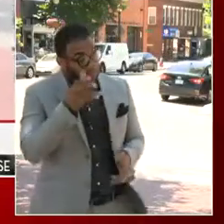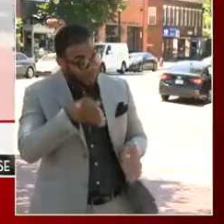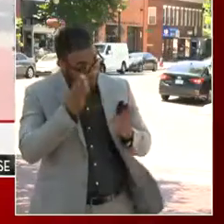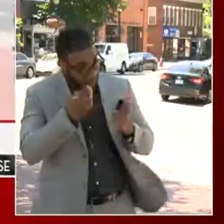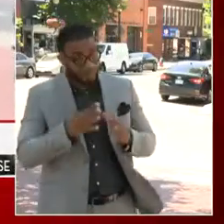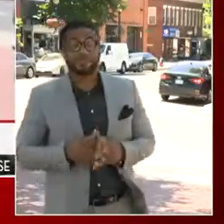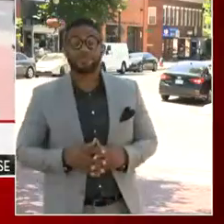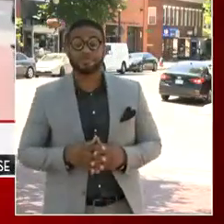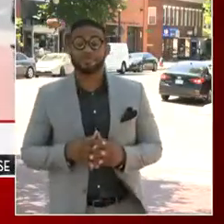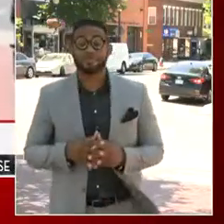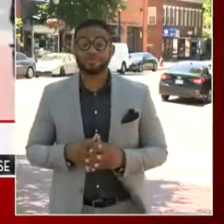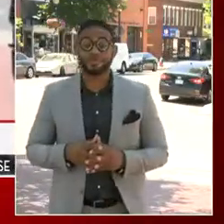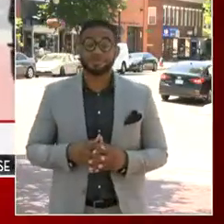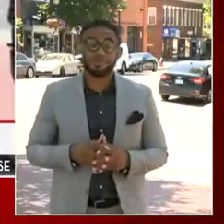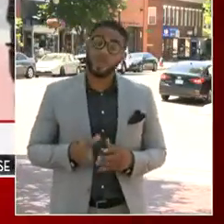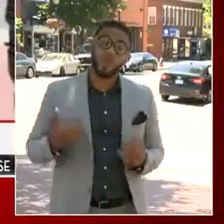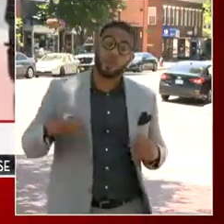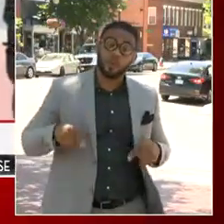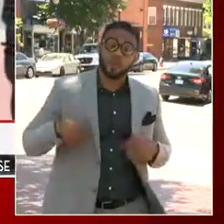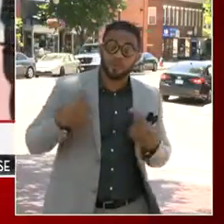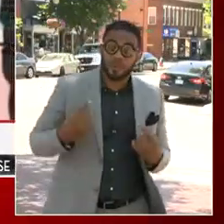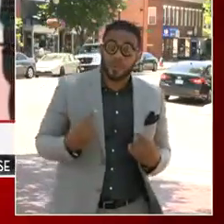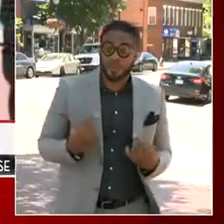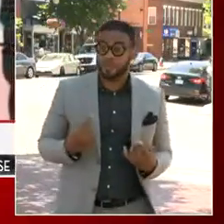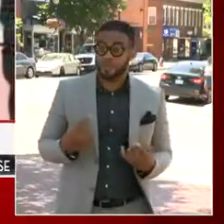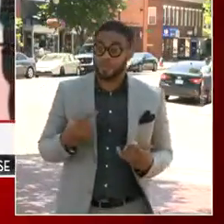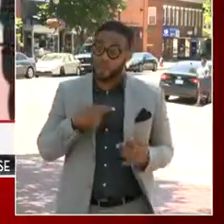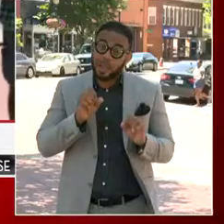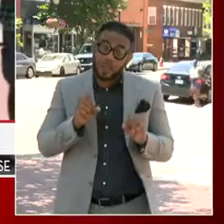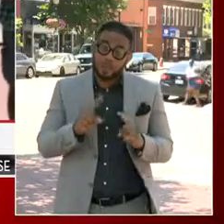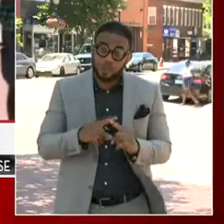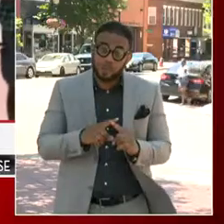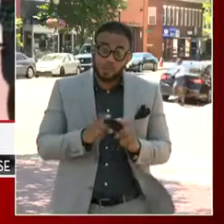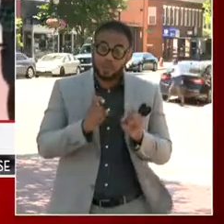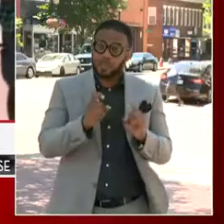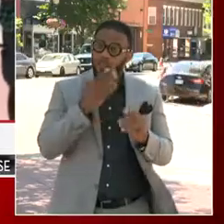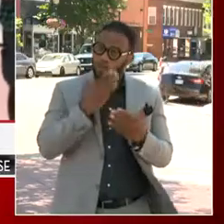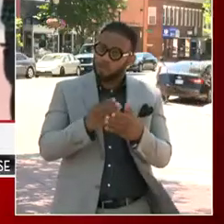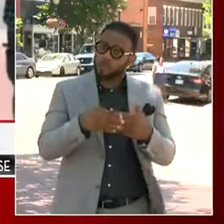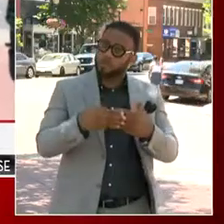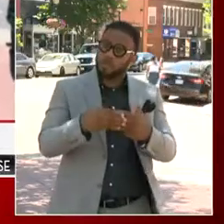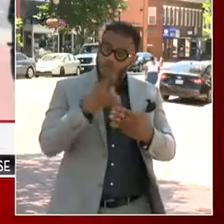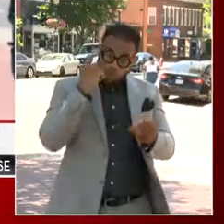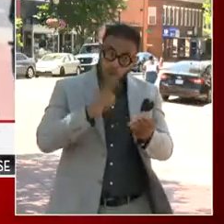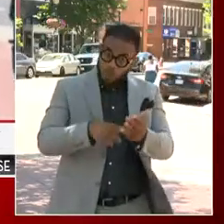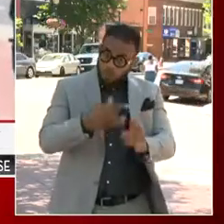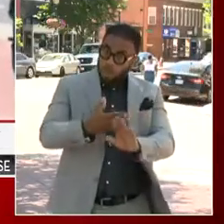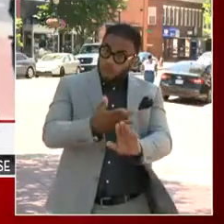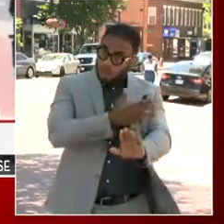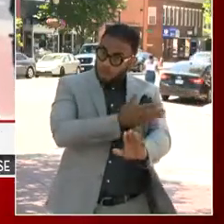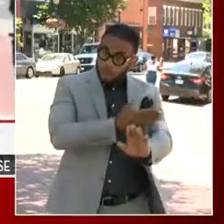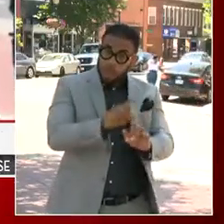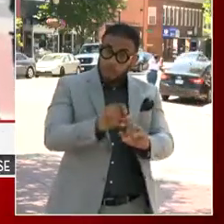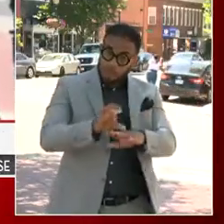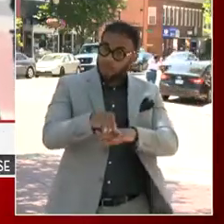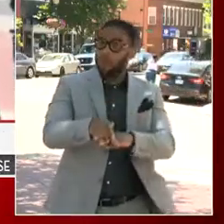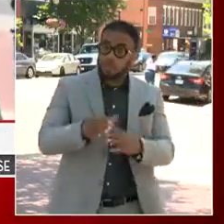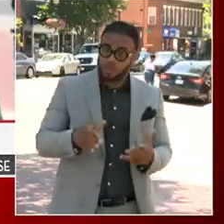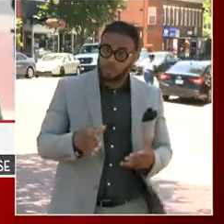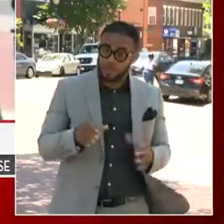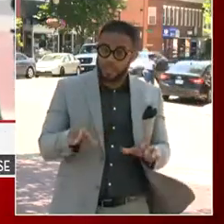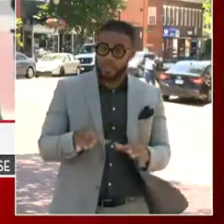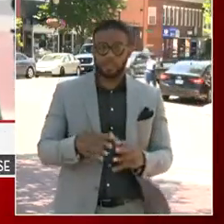up. We have been, and we were able to give a good amount of notice about enforcement